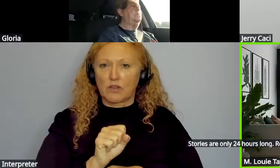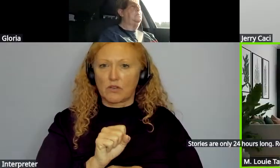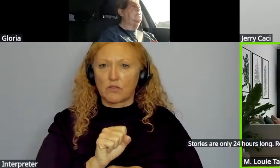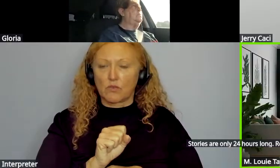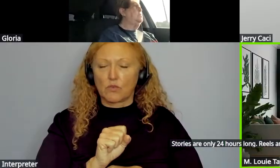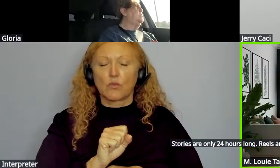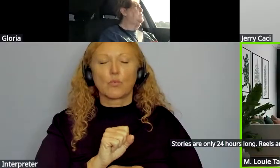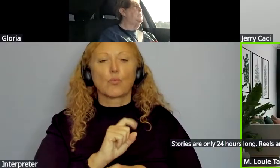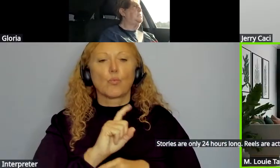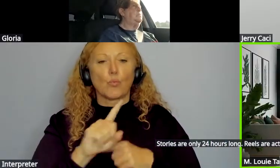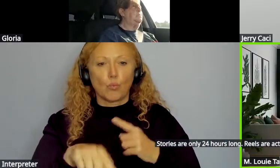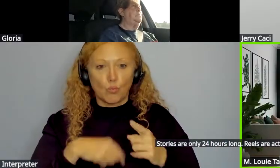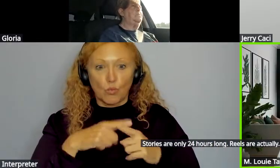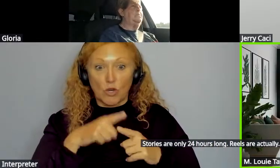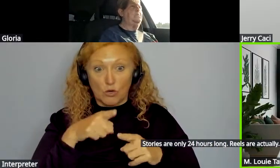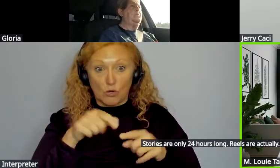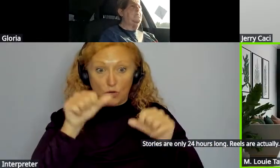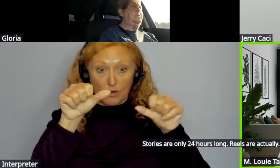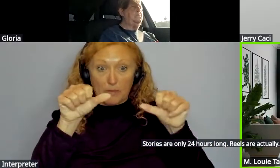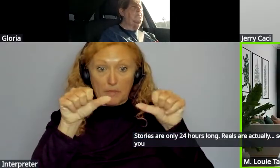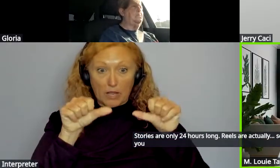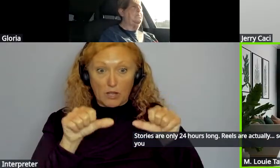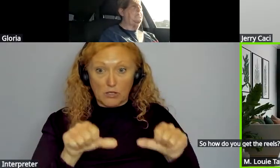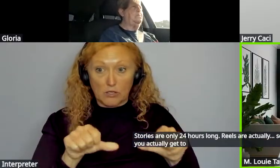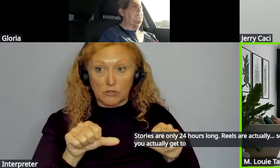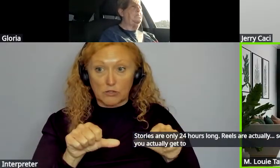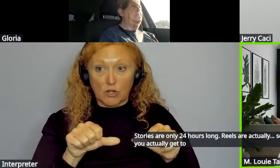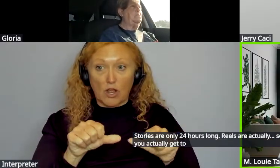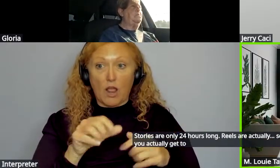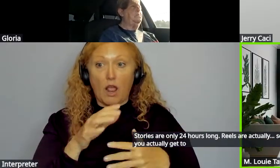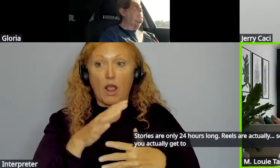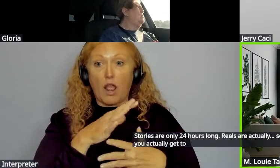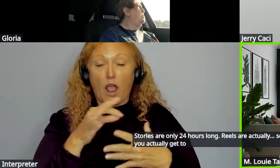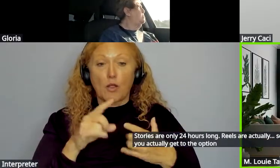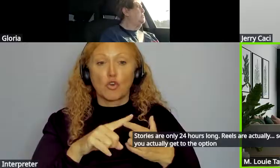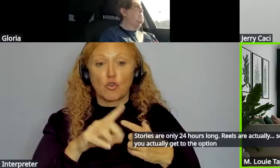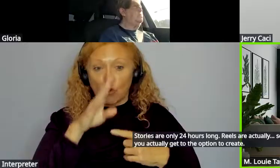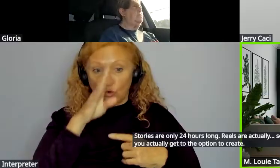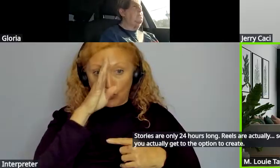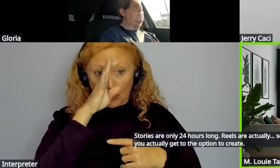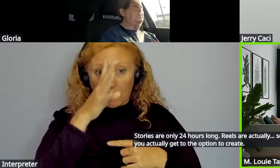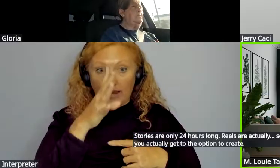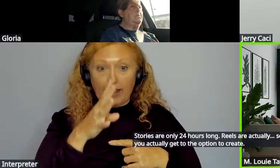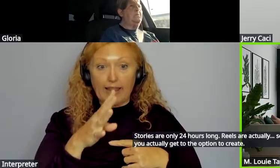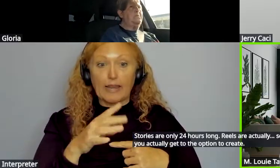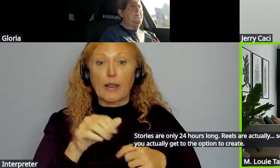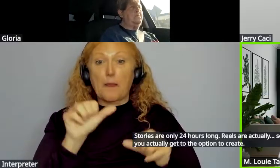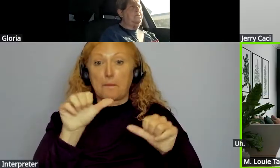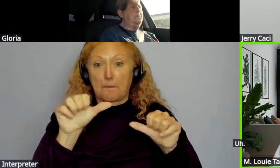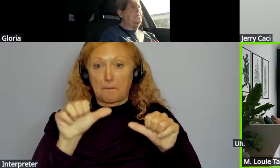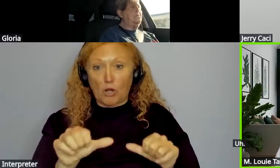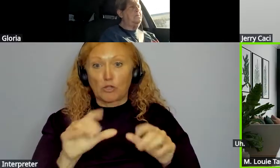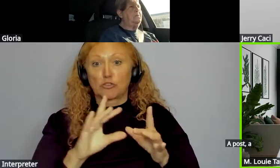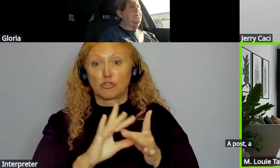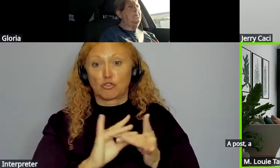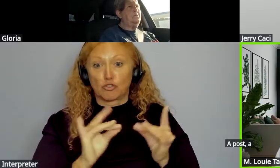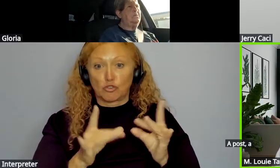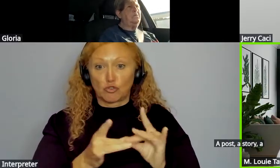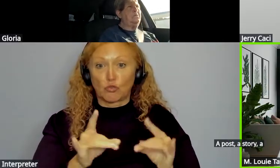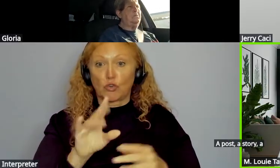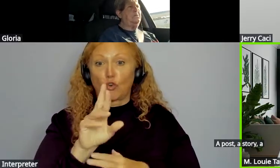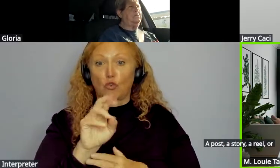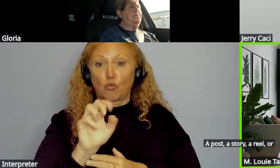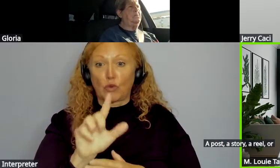so when you go to post, you actually get to the option to create a post, a story, a reel,